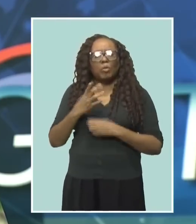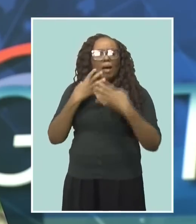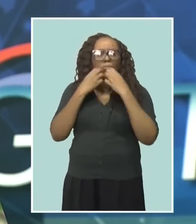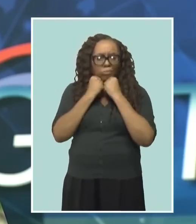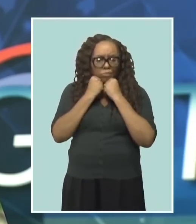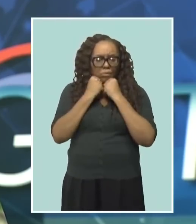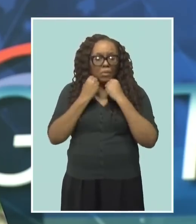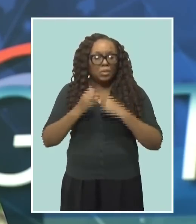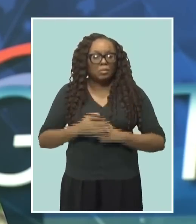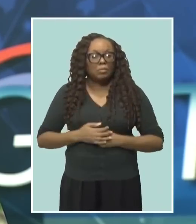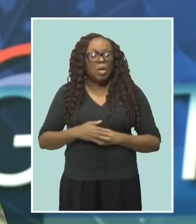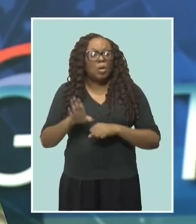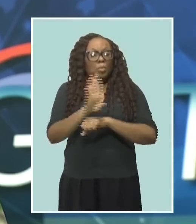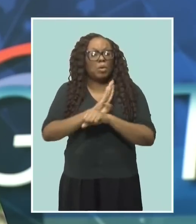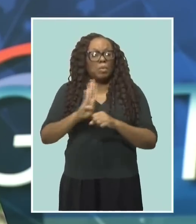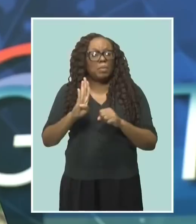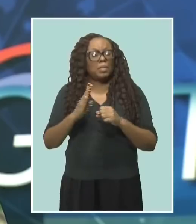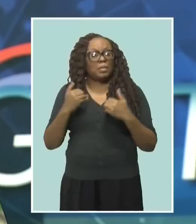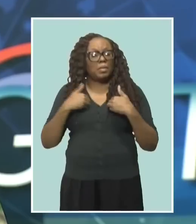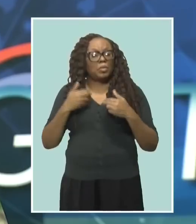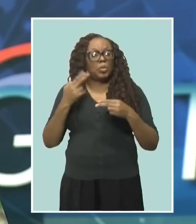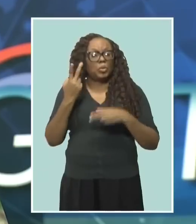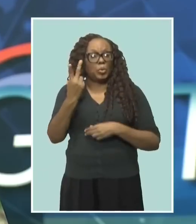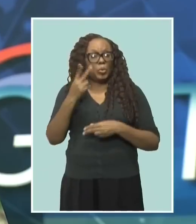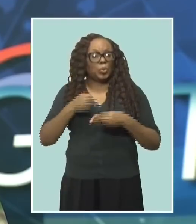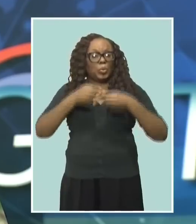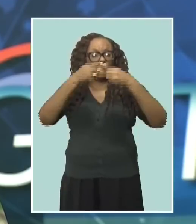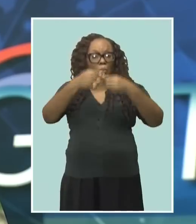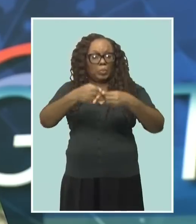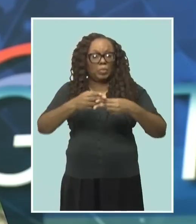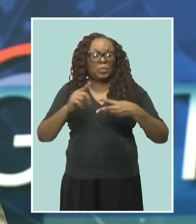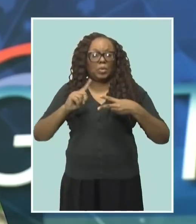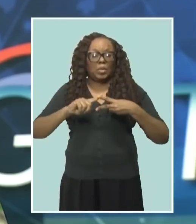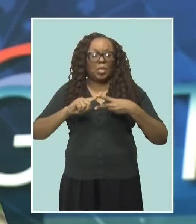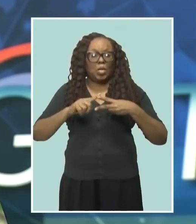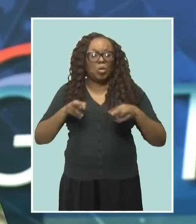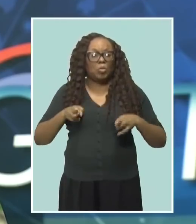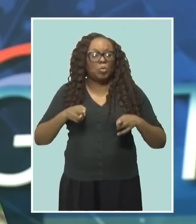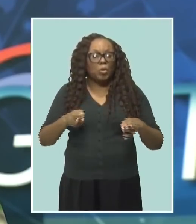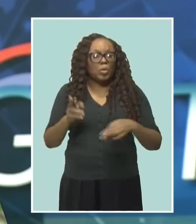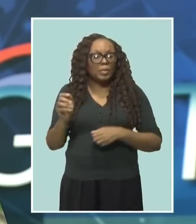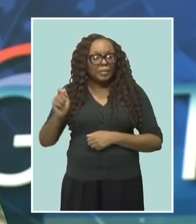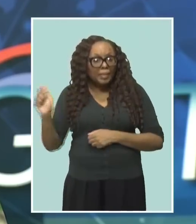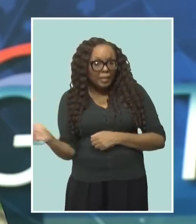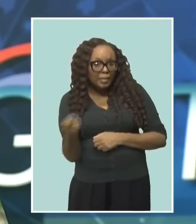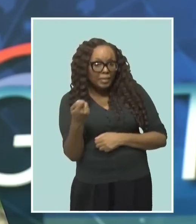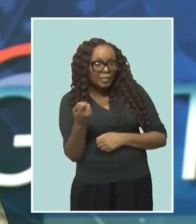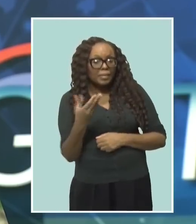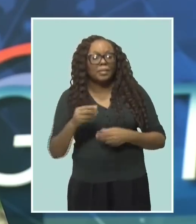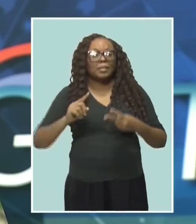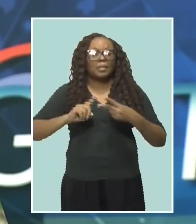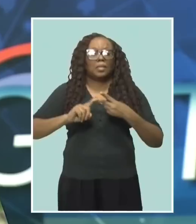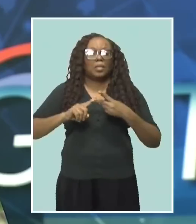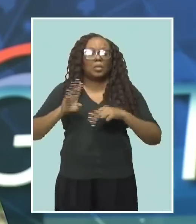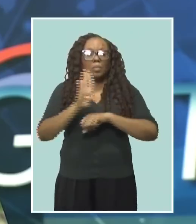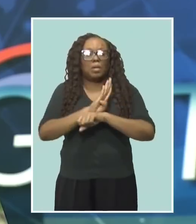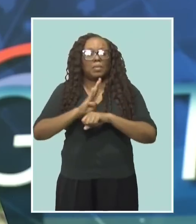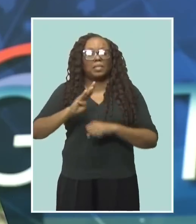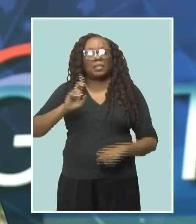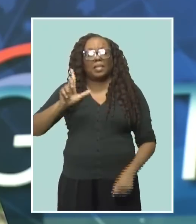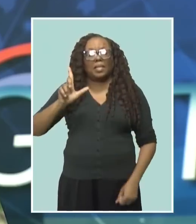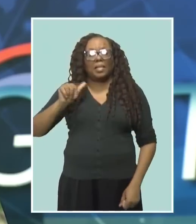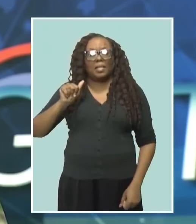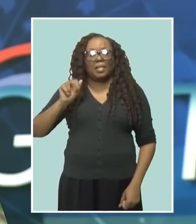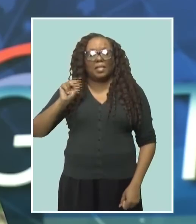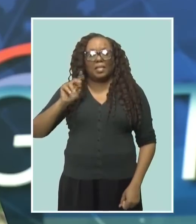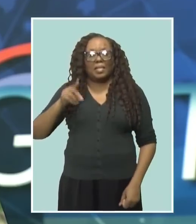submitted 2 nominations in March 2024, road tennis and the Barbados Landship, for inscription on the UNESCO